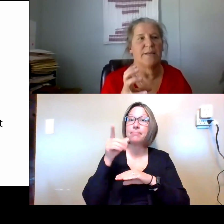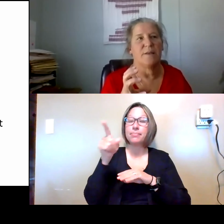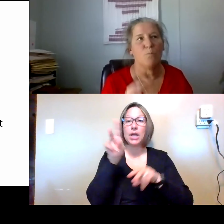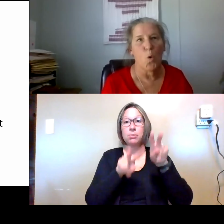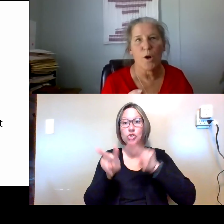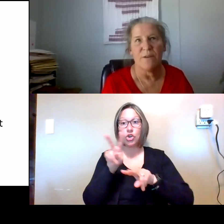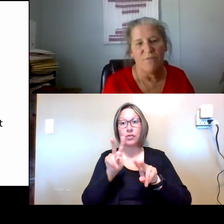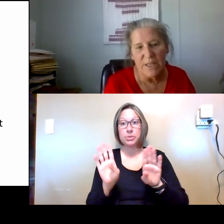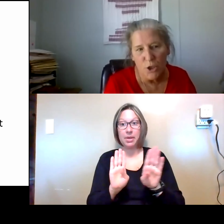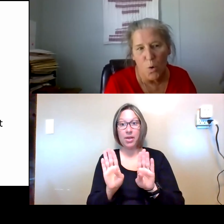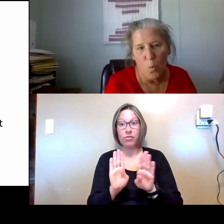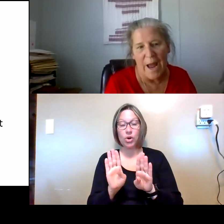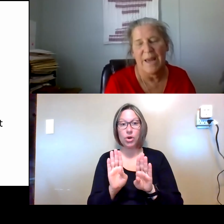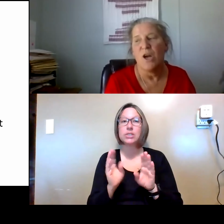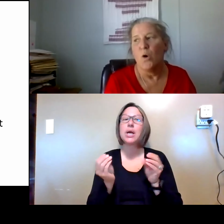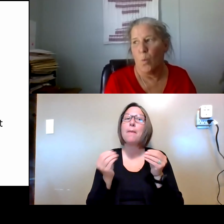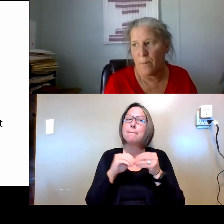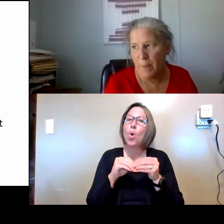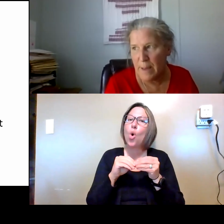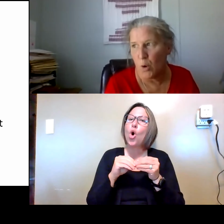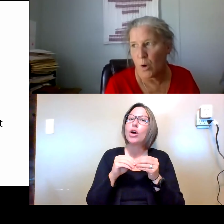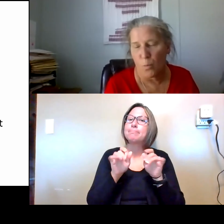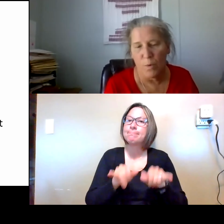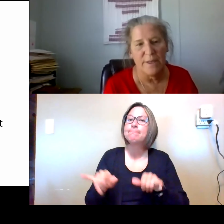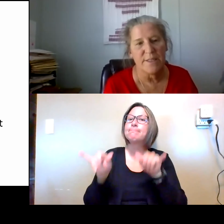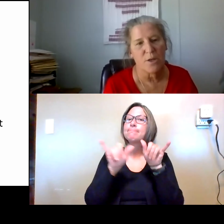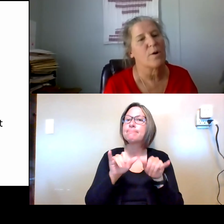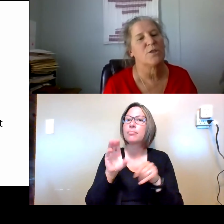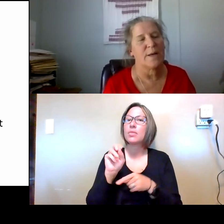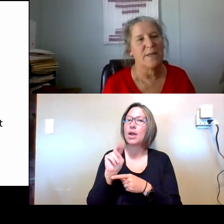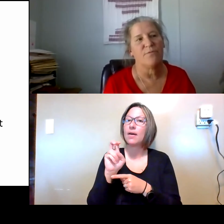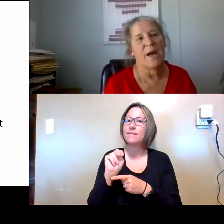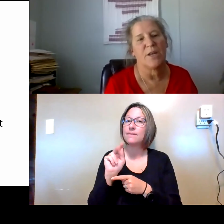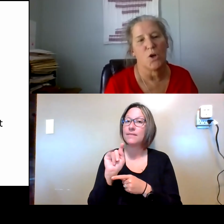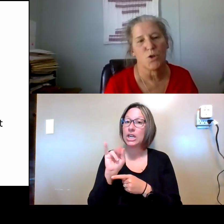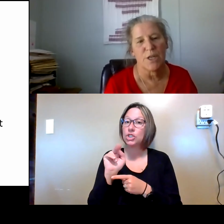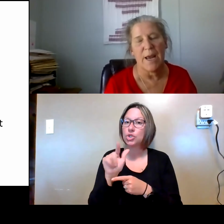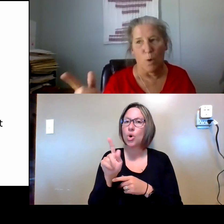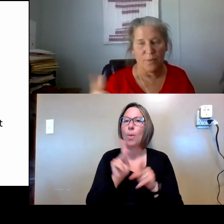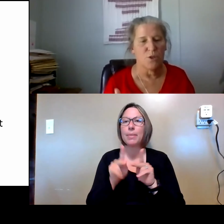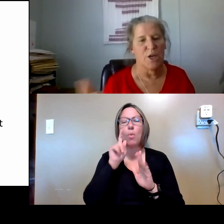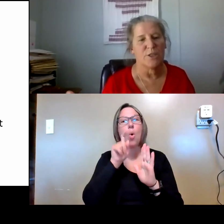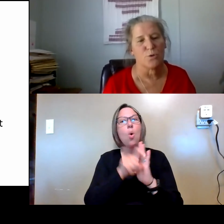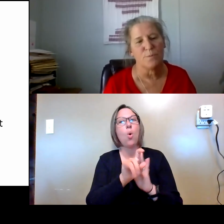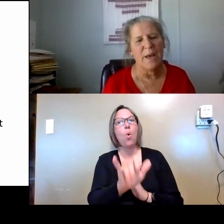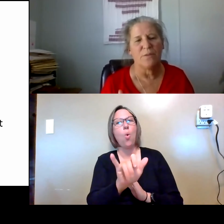using these in a more conventional way, where people are really starting to identify and understand what